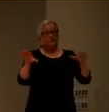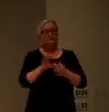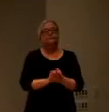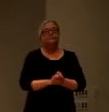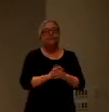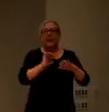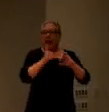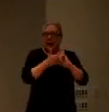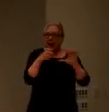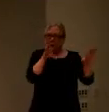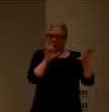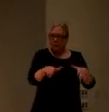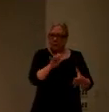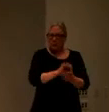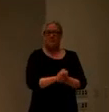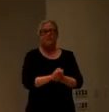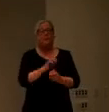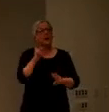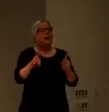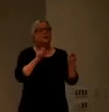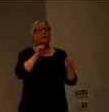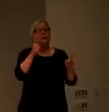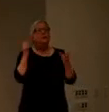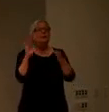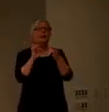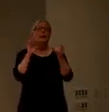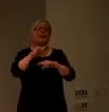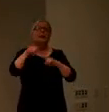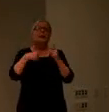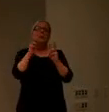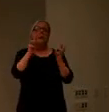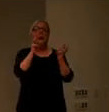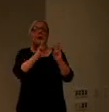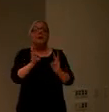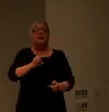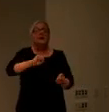People are not talking about climate change. It's not exactly like a fun topic.